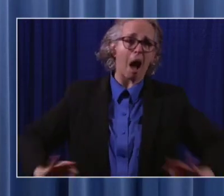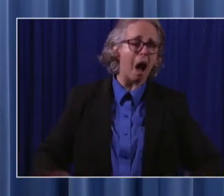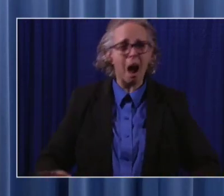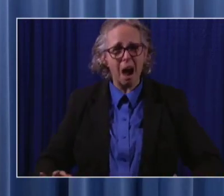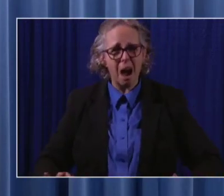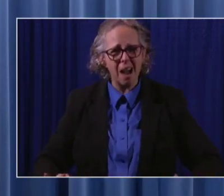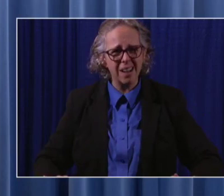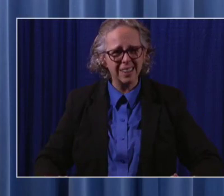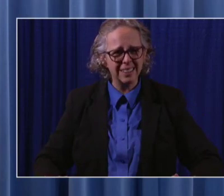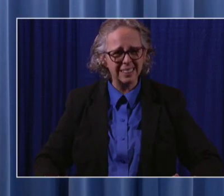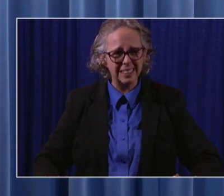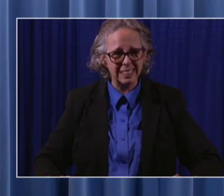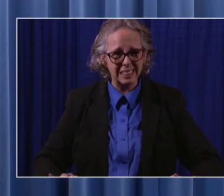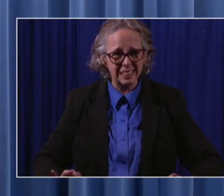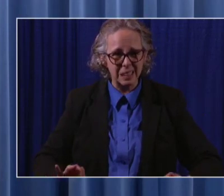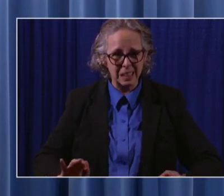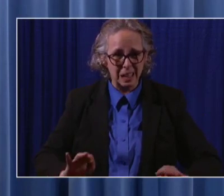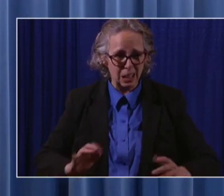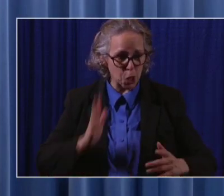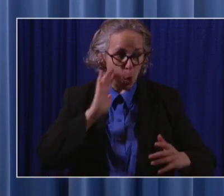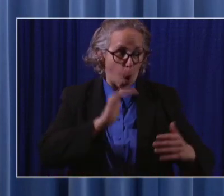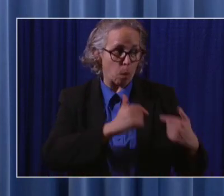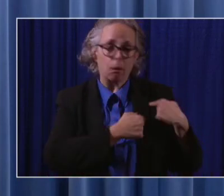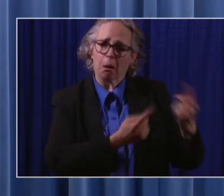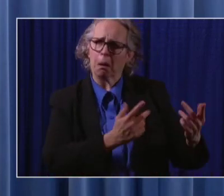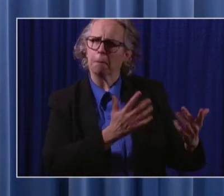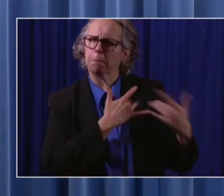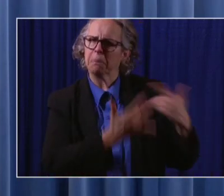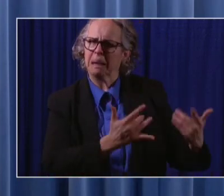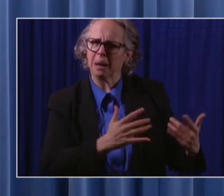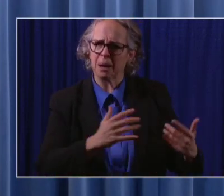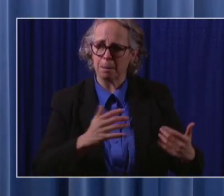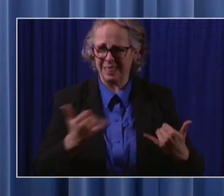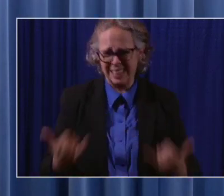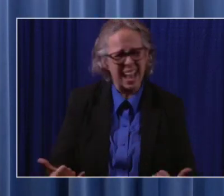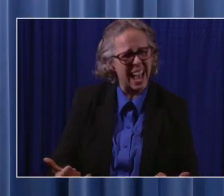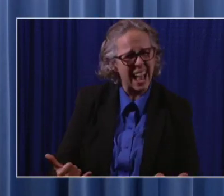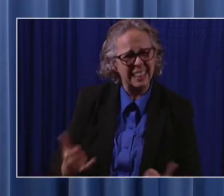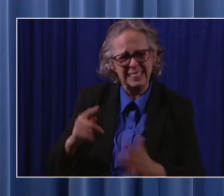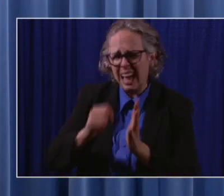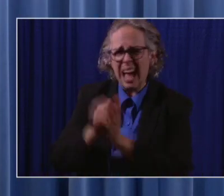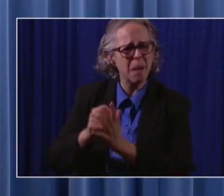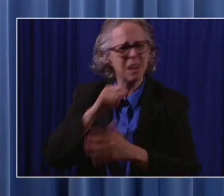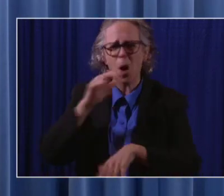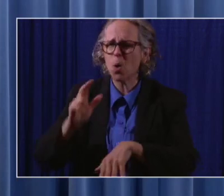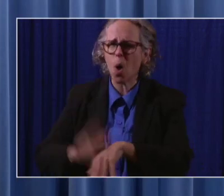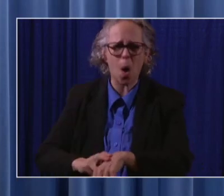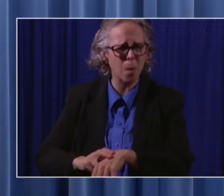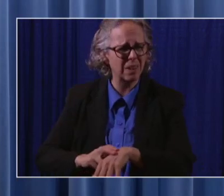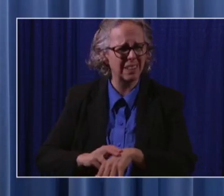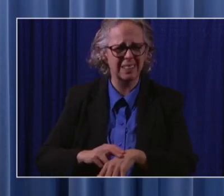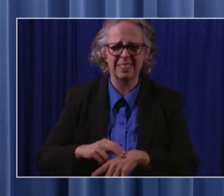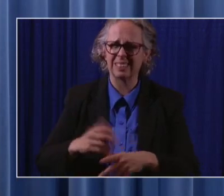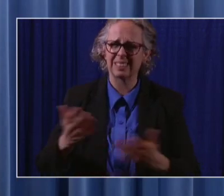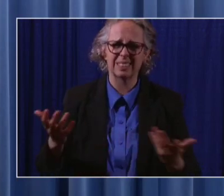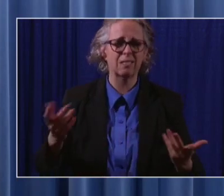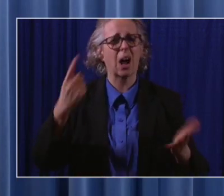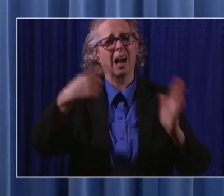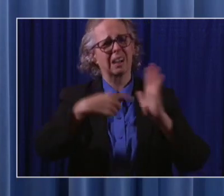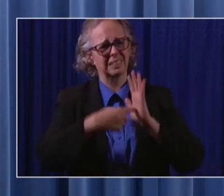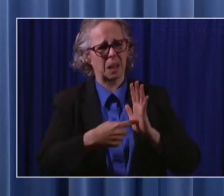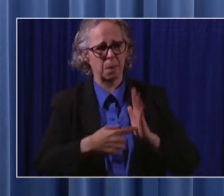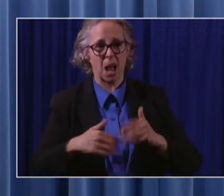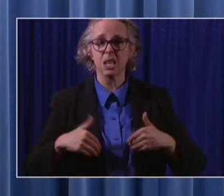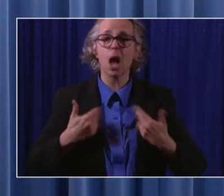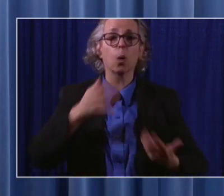normal times. These are different times. We know of a case where a young woman in her 20s joined some college friends